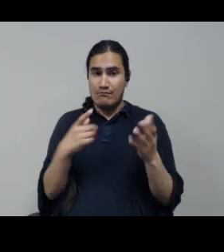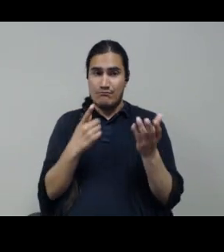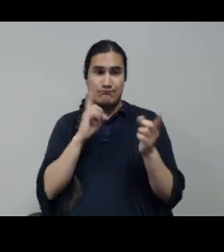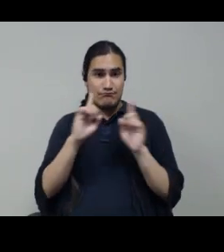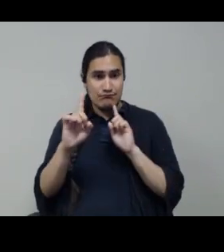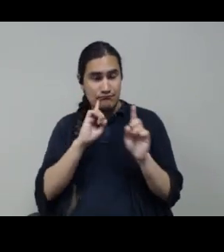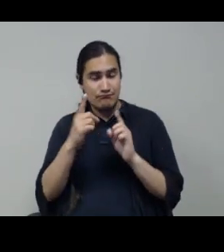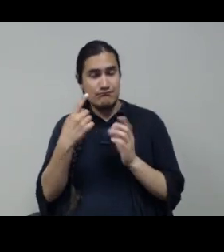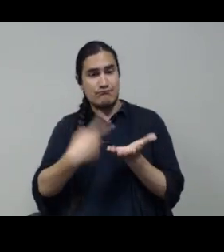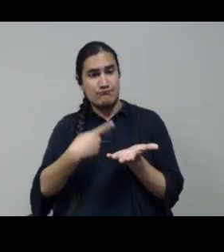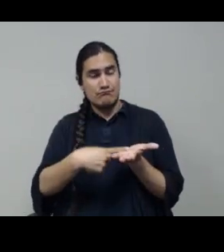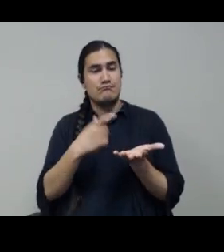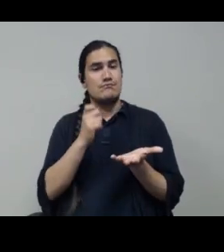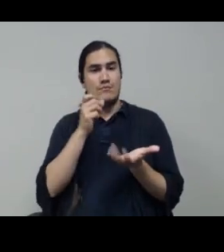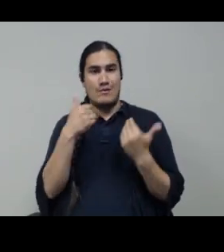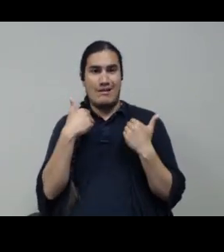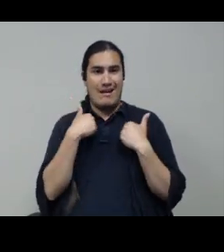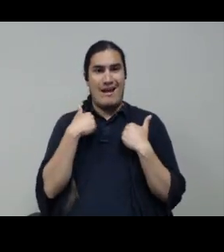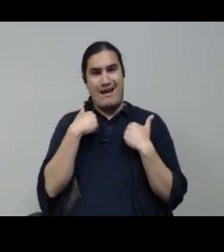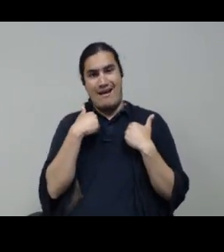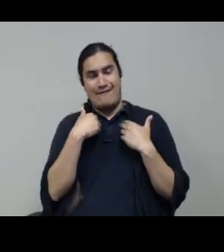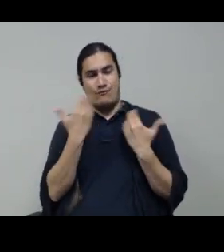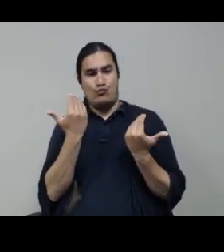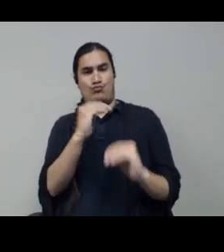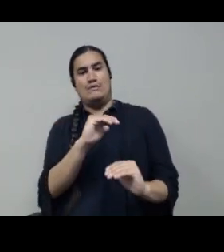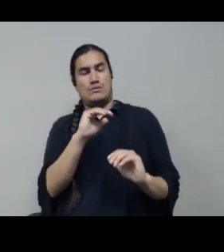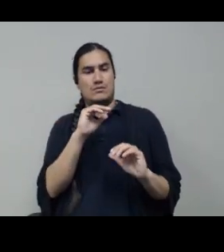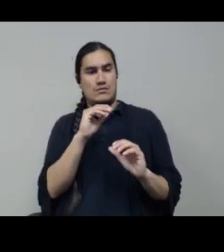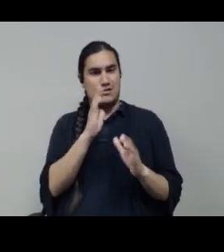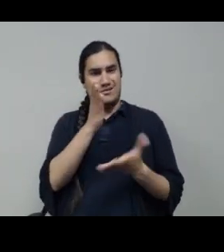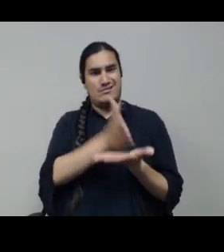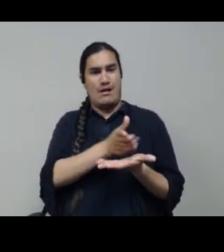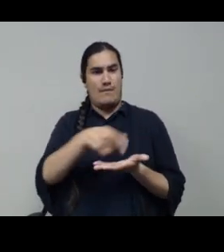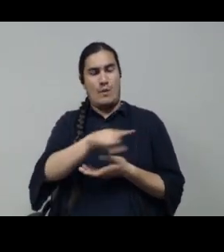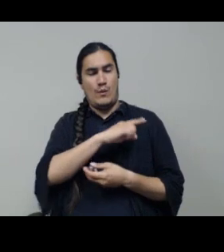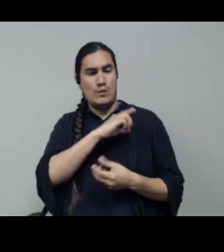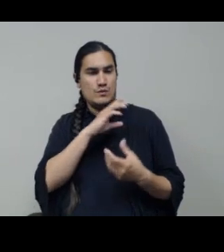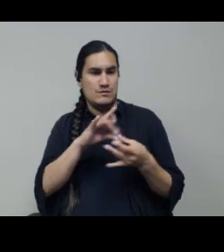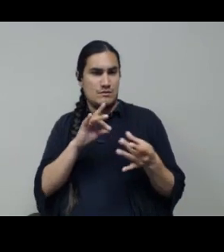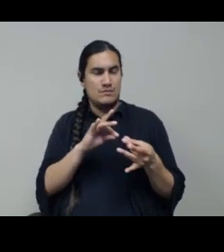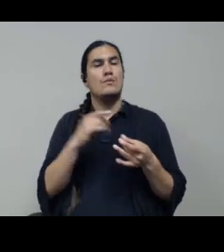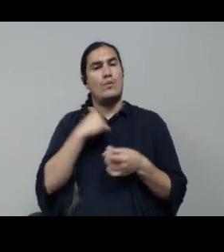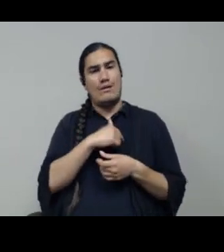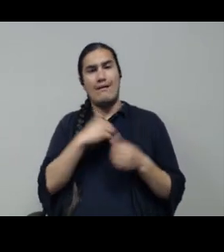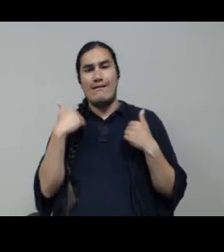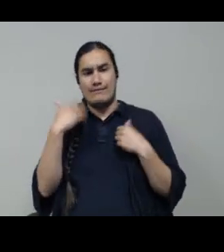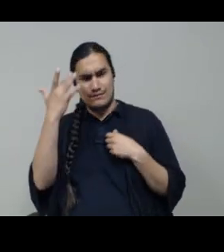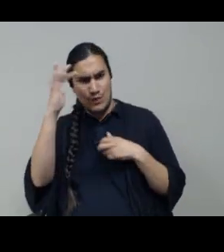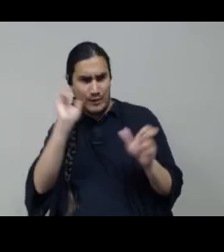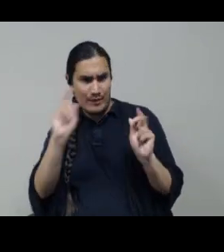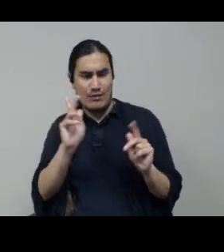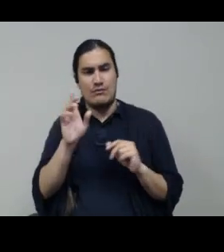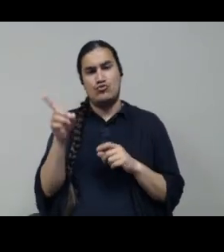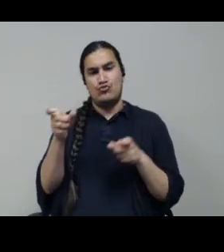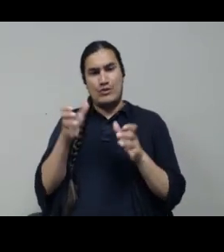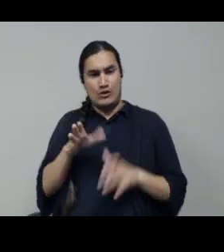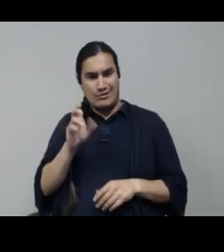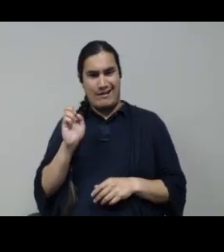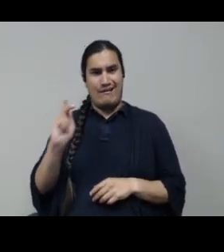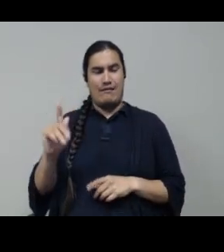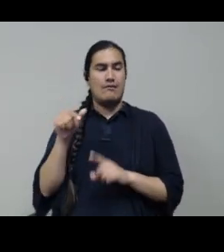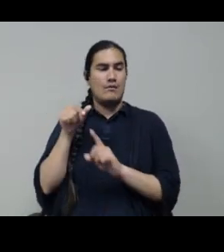don't have statutory restrictions that prevent those discussions from taking place, we have smart people like Director Keck,